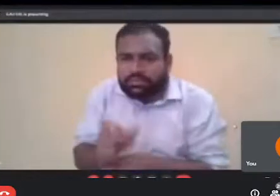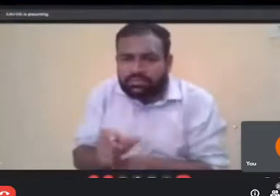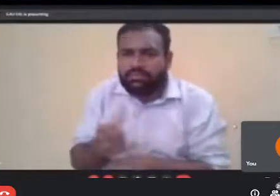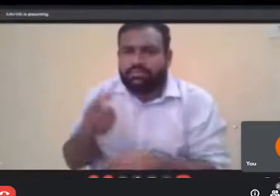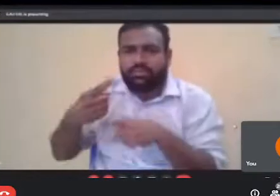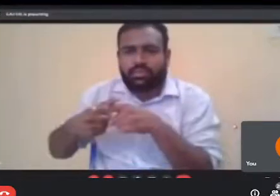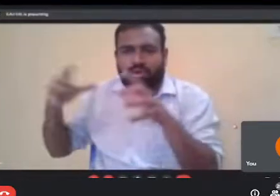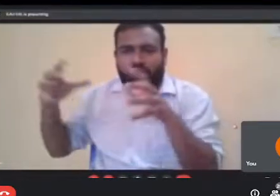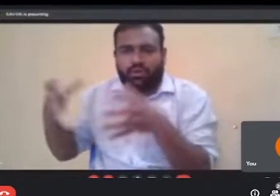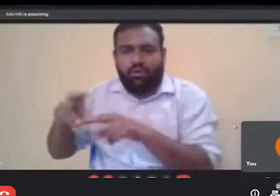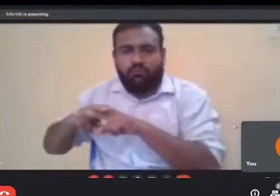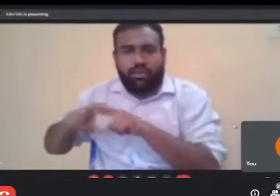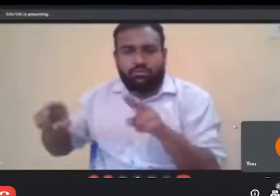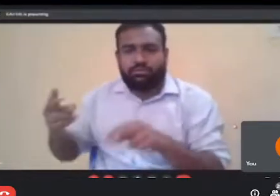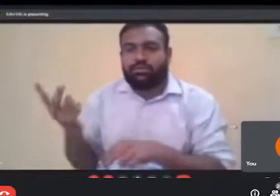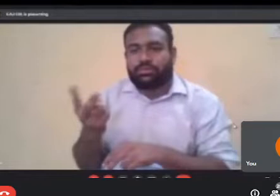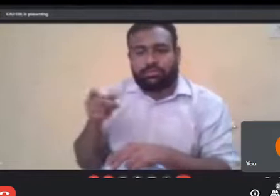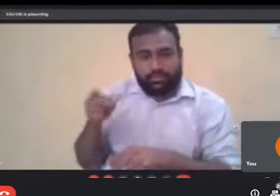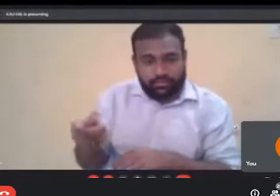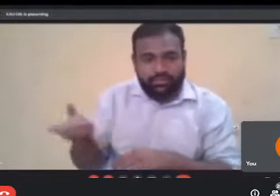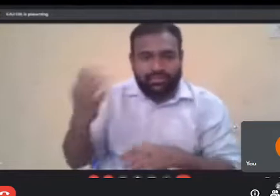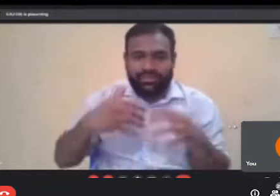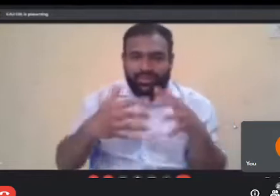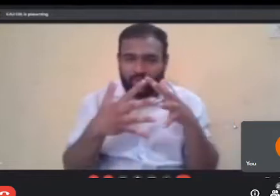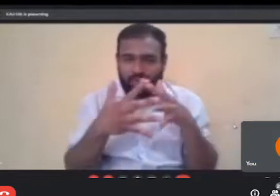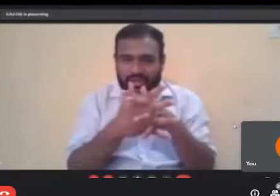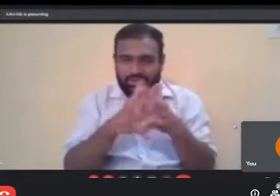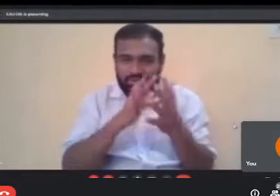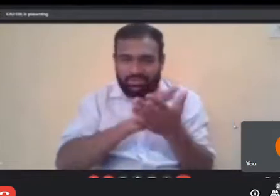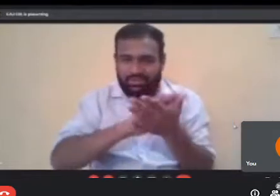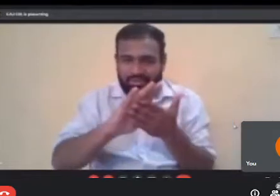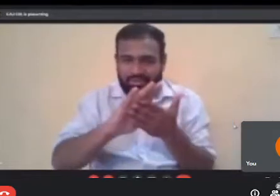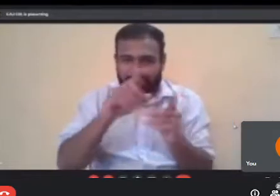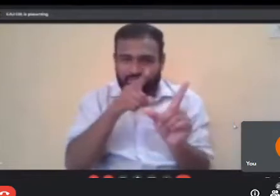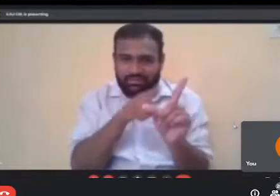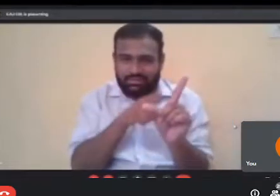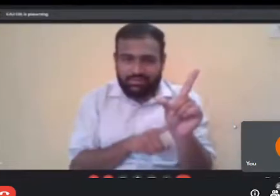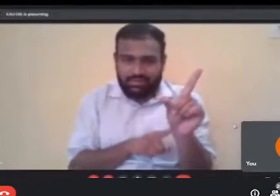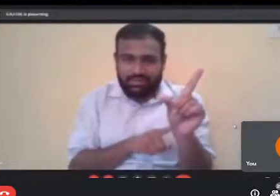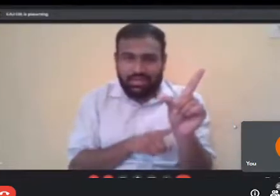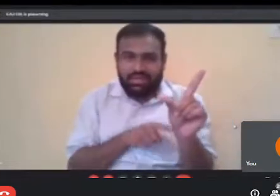some word, or maybe different things we are going to make it, that how. And then